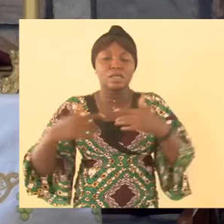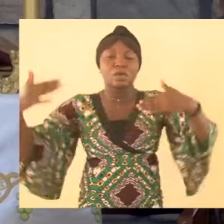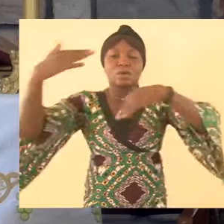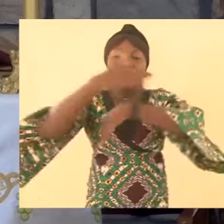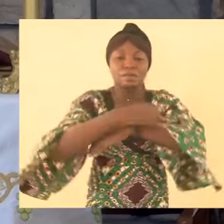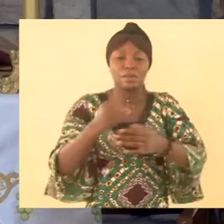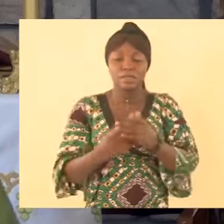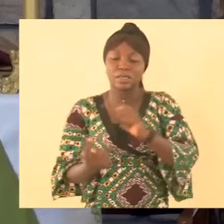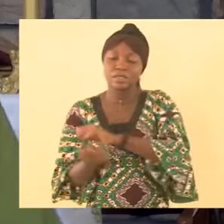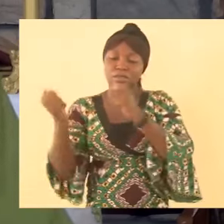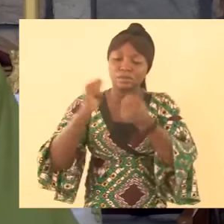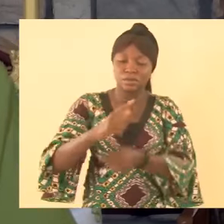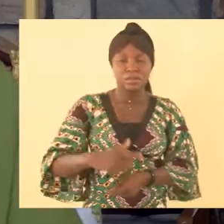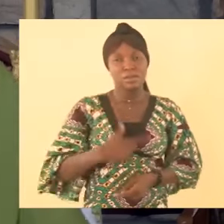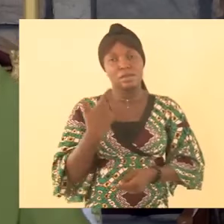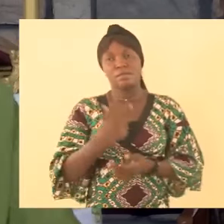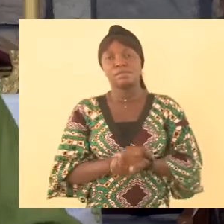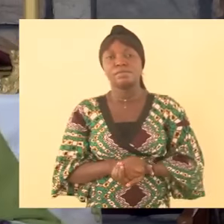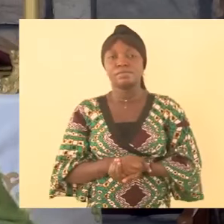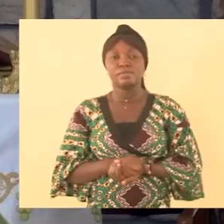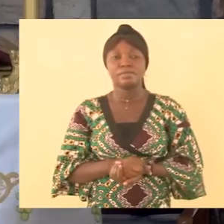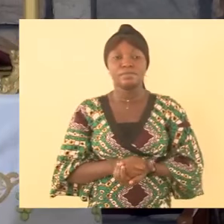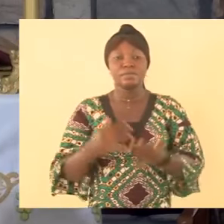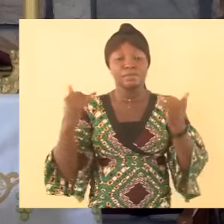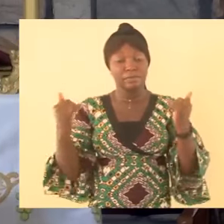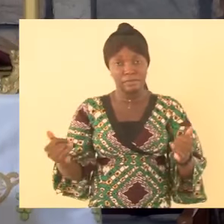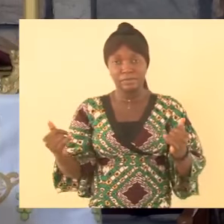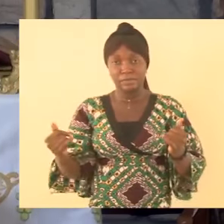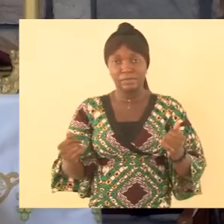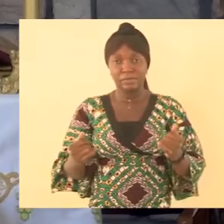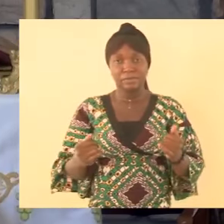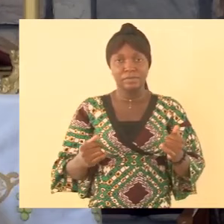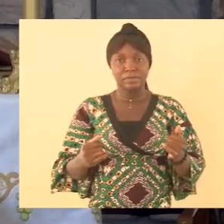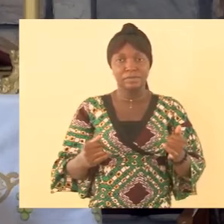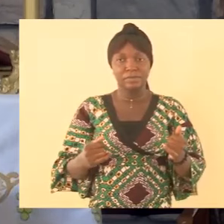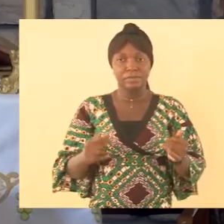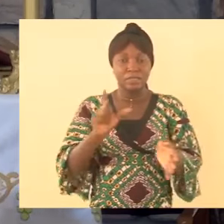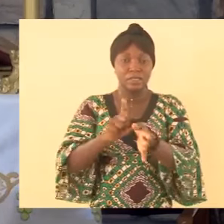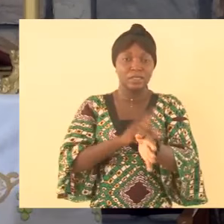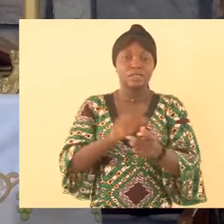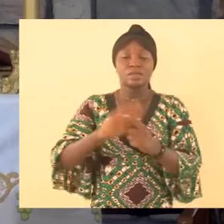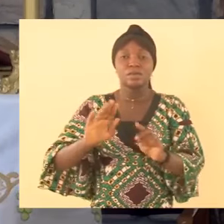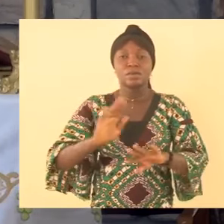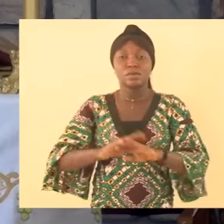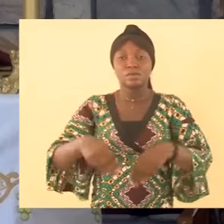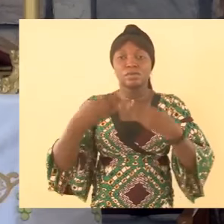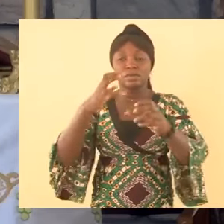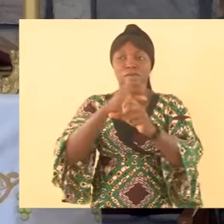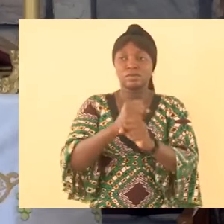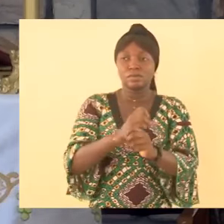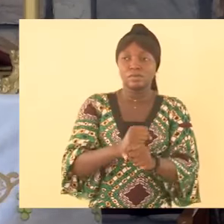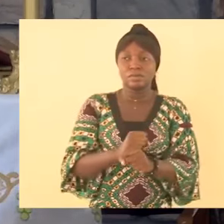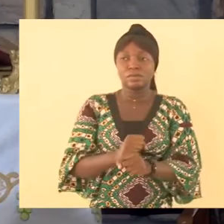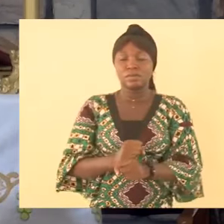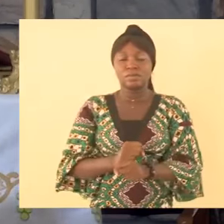then they will embrace it and it will transform their lives too. Now, lessons on generosity. In summary